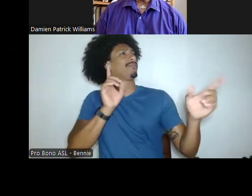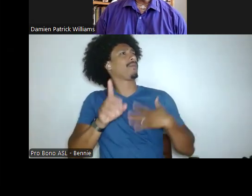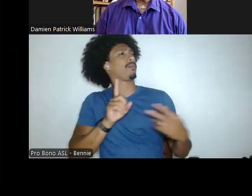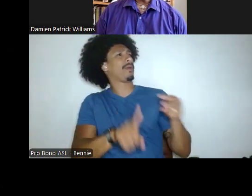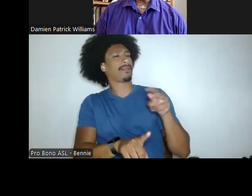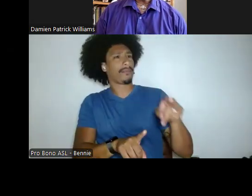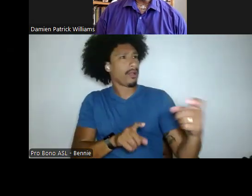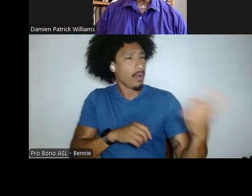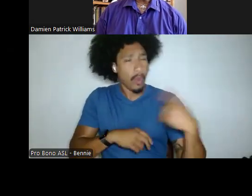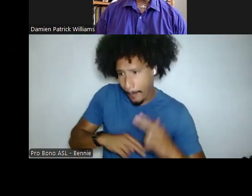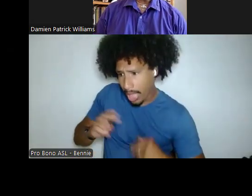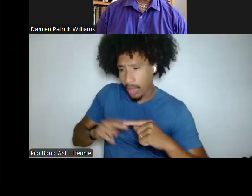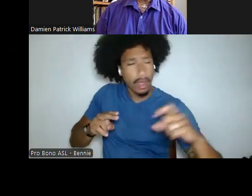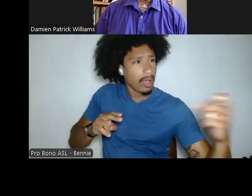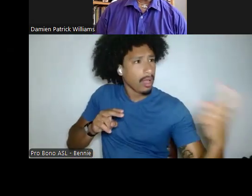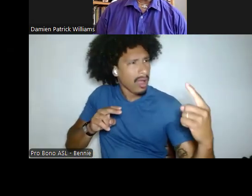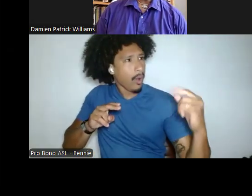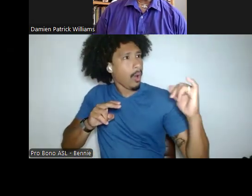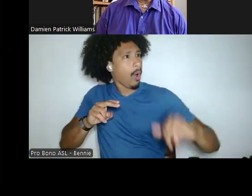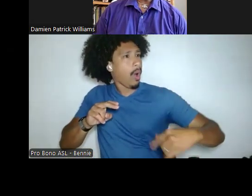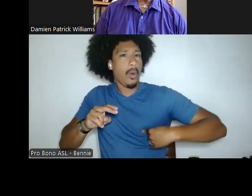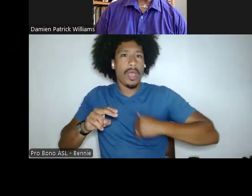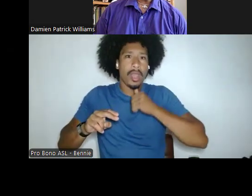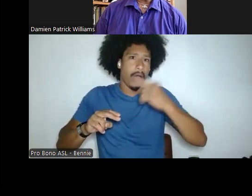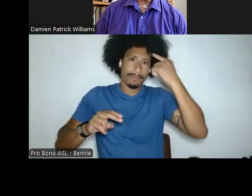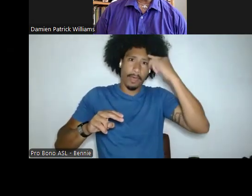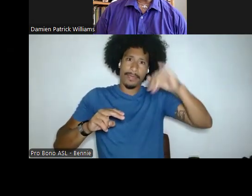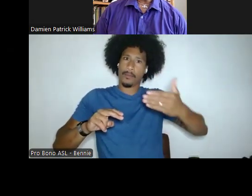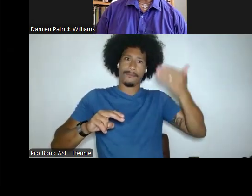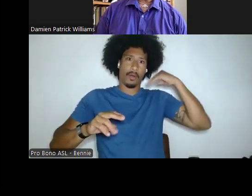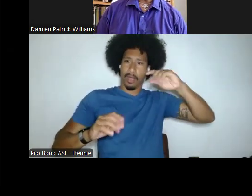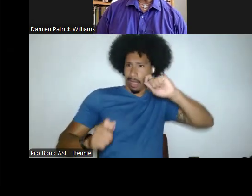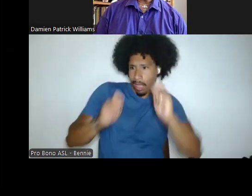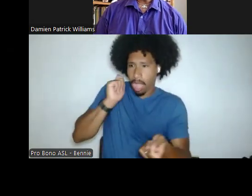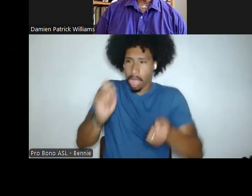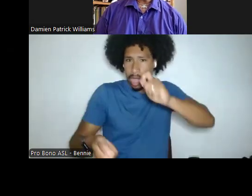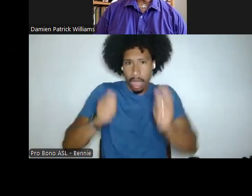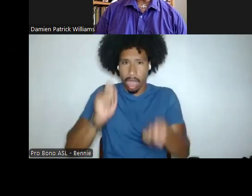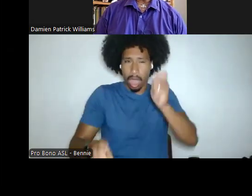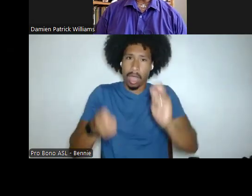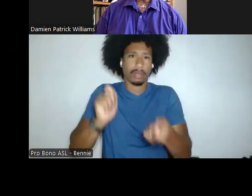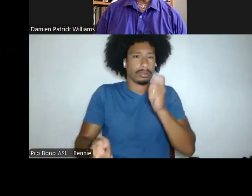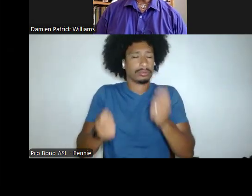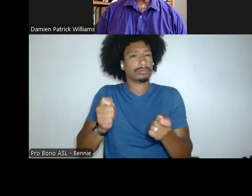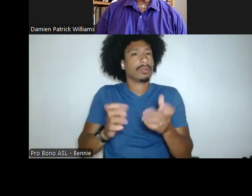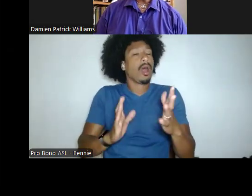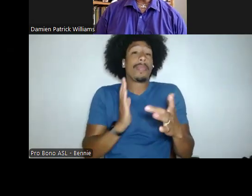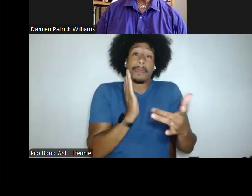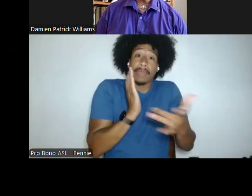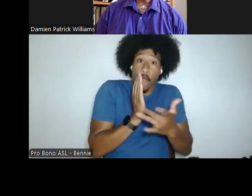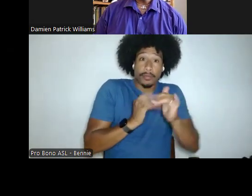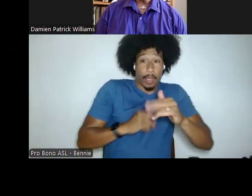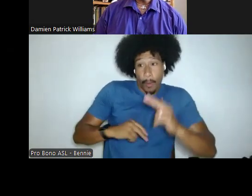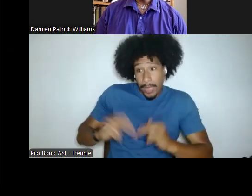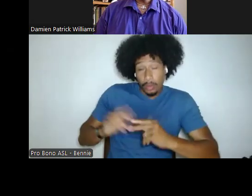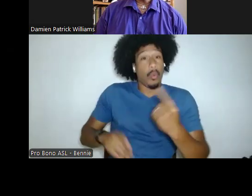ways that they simply had not previously considered or anticipated, but which were always present in the technologies that they were building if